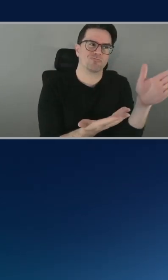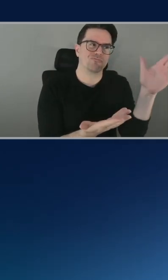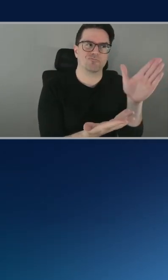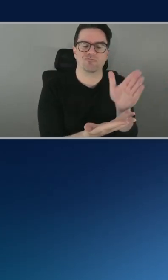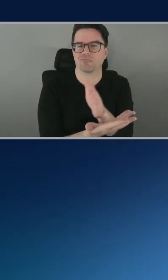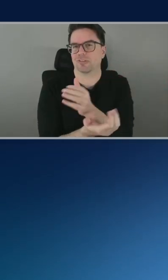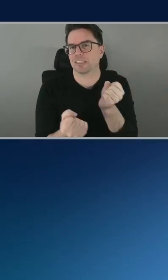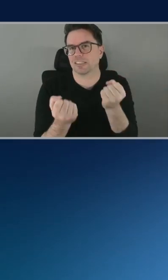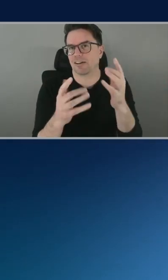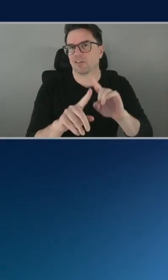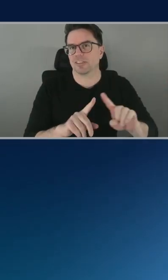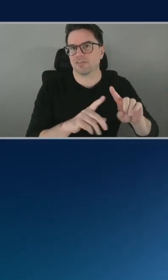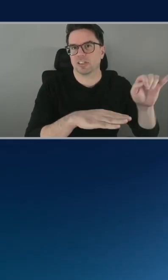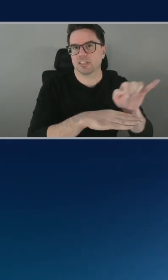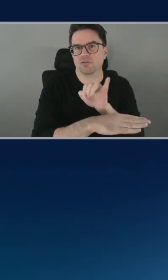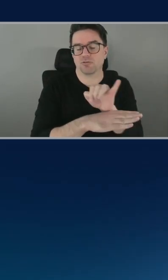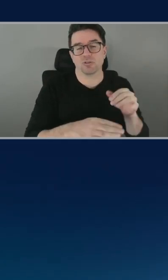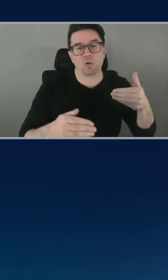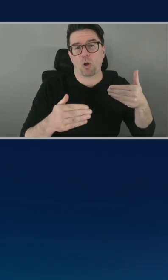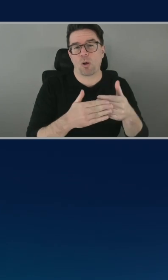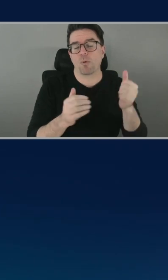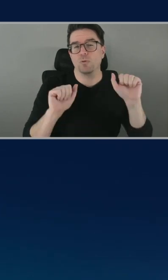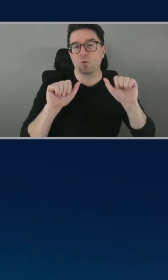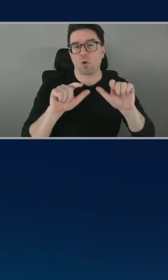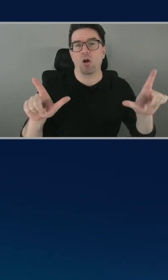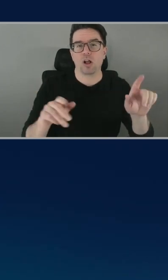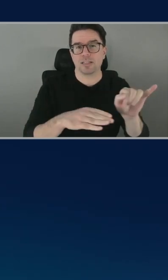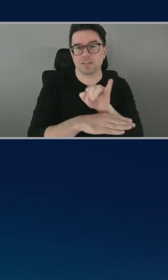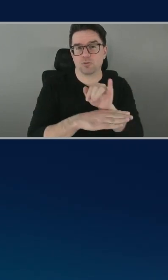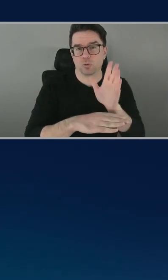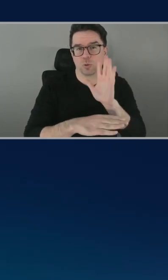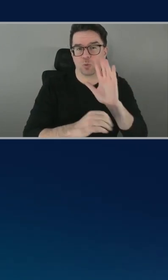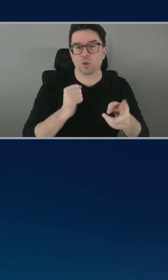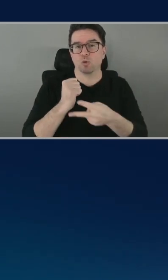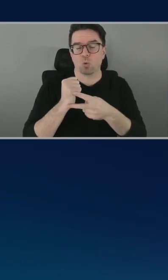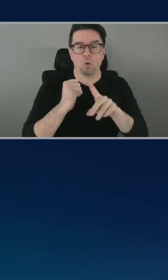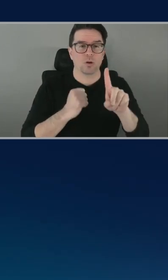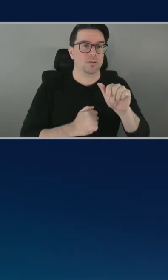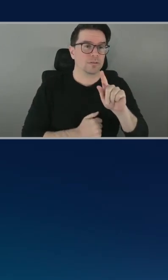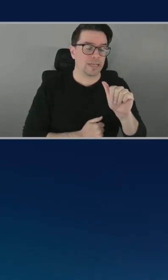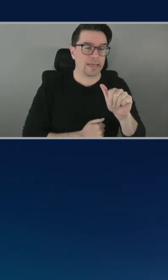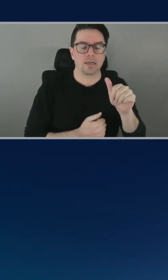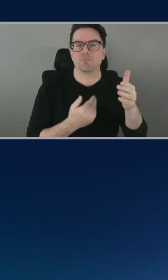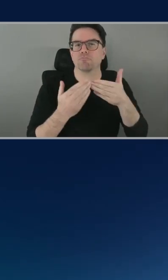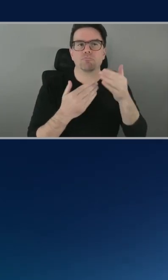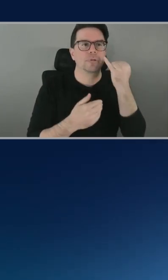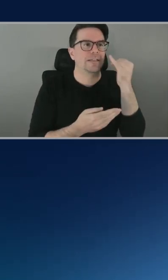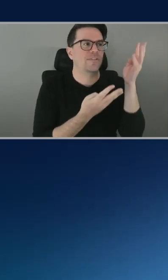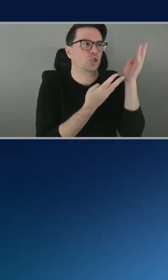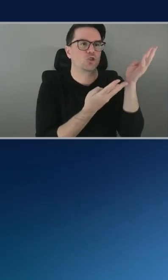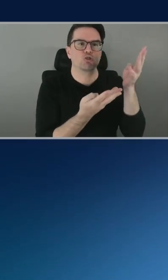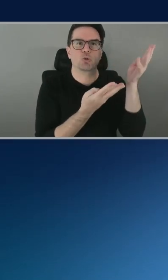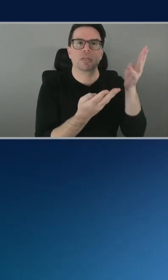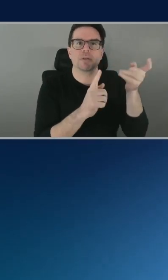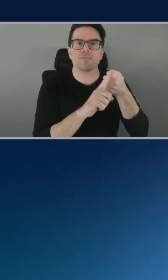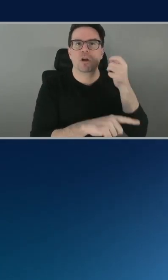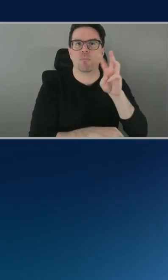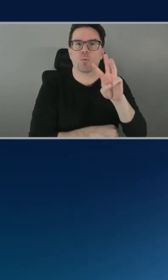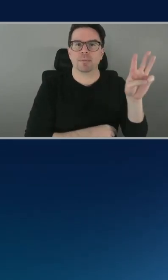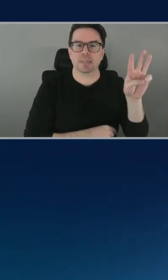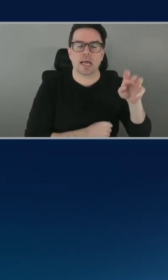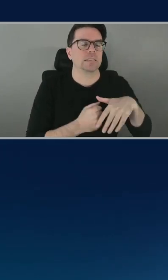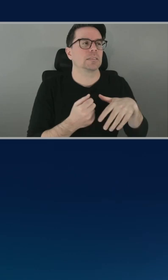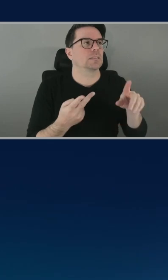every industry stores data, whether it's streaming information from websites